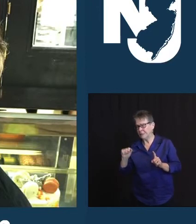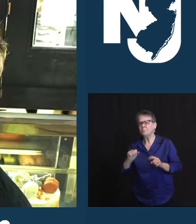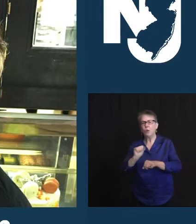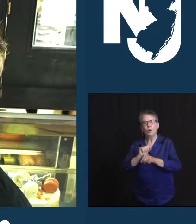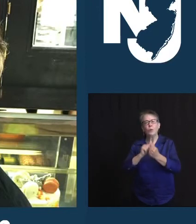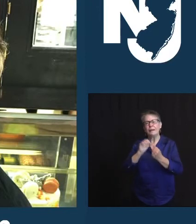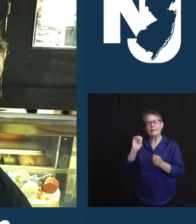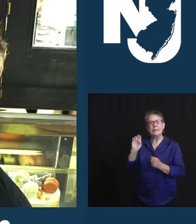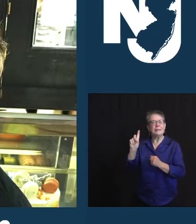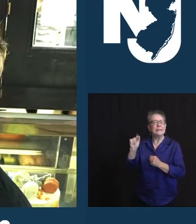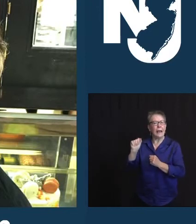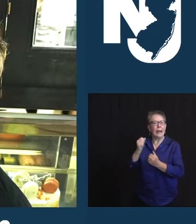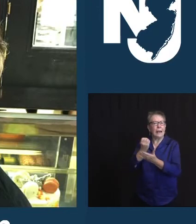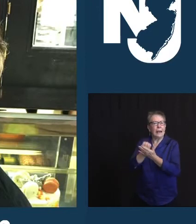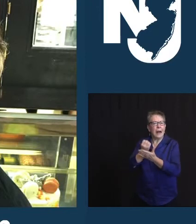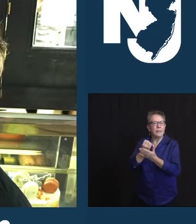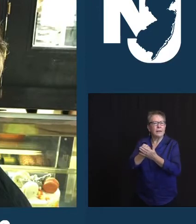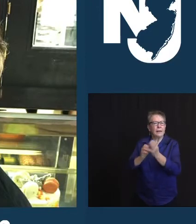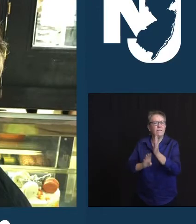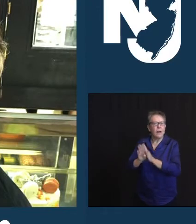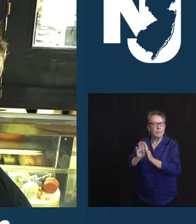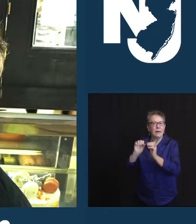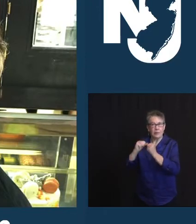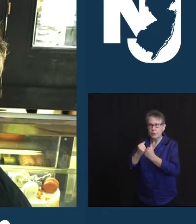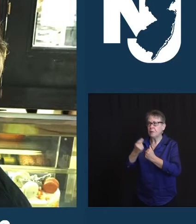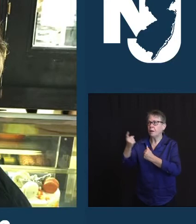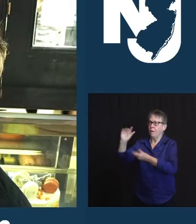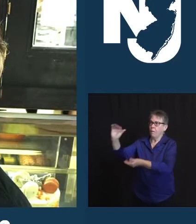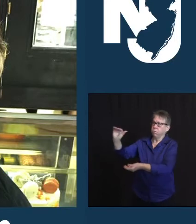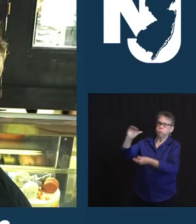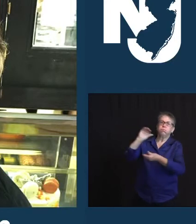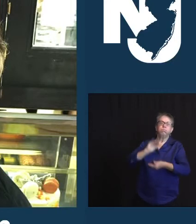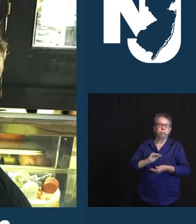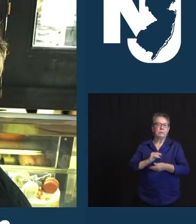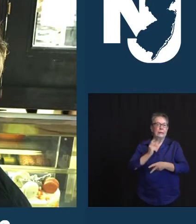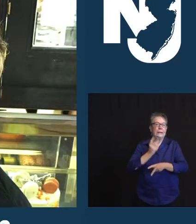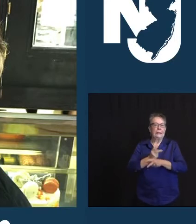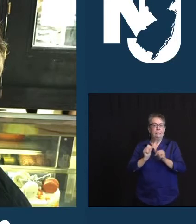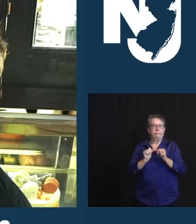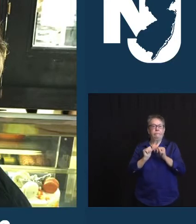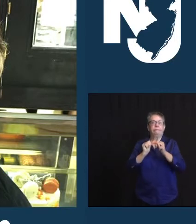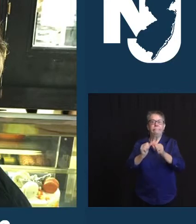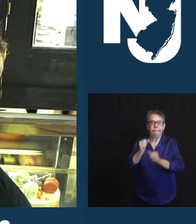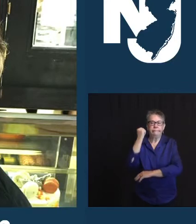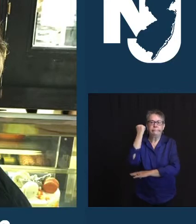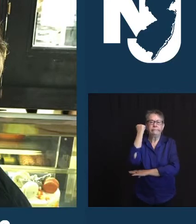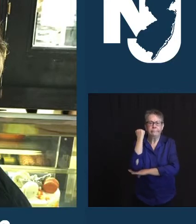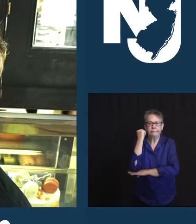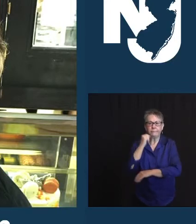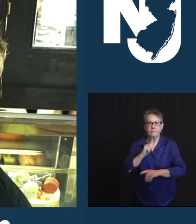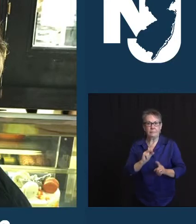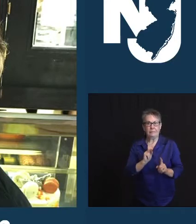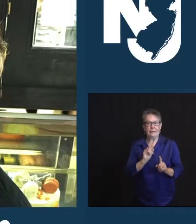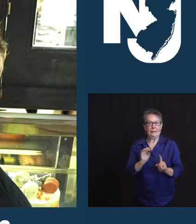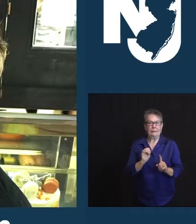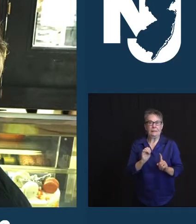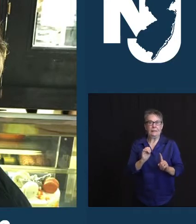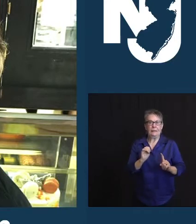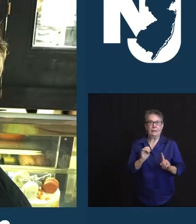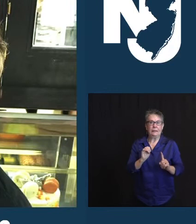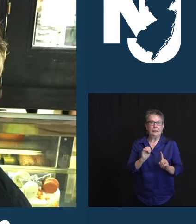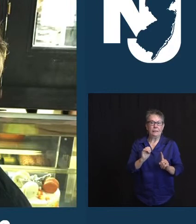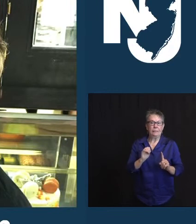their bills and stay in business. Kimmy has also been an ambassador for Asbury Park's small businesses generally, using